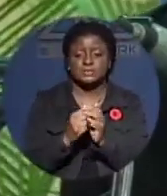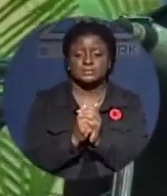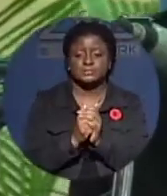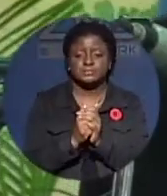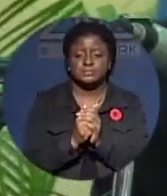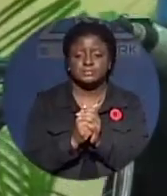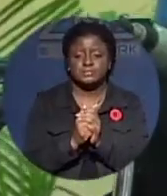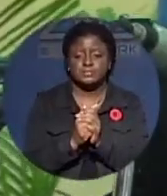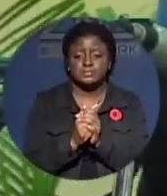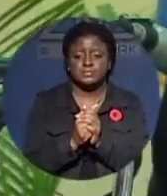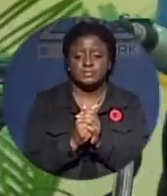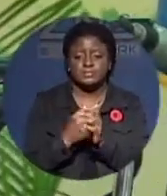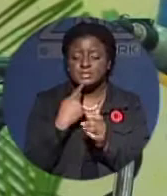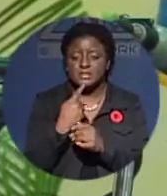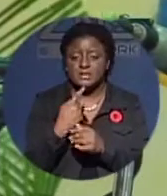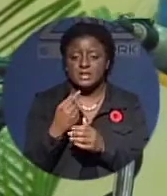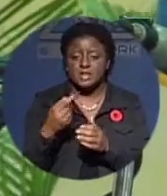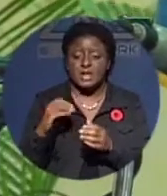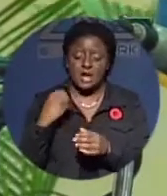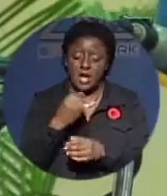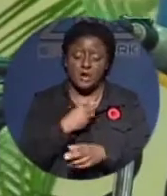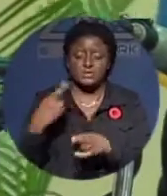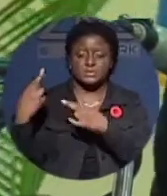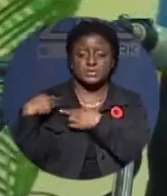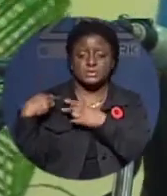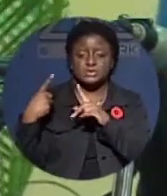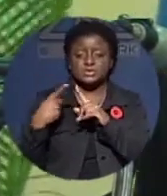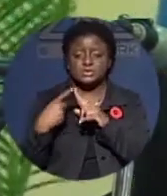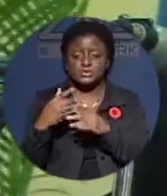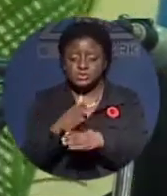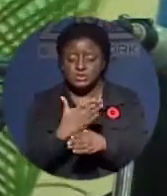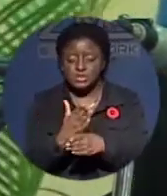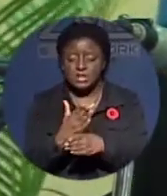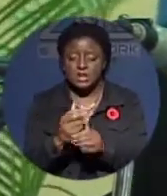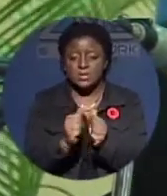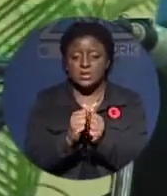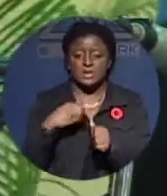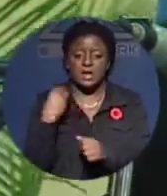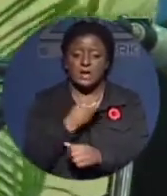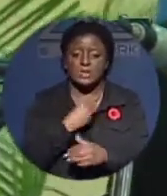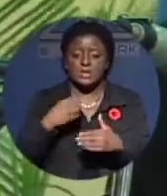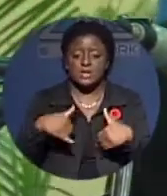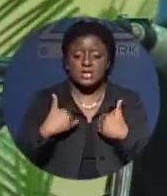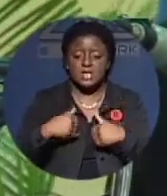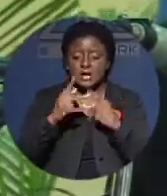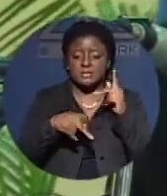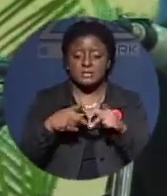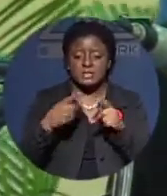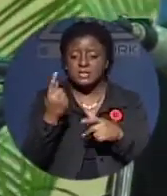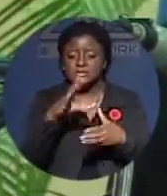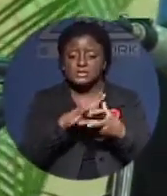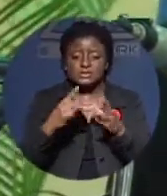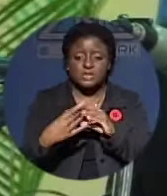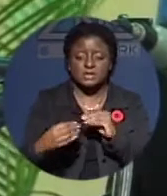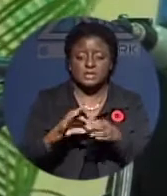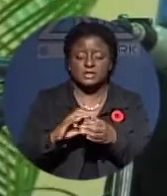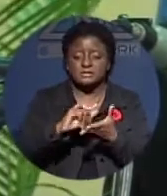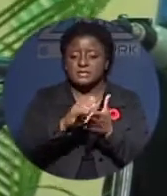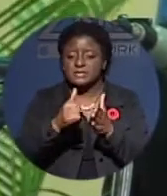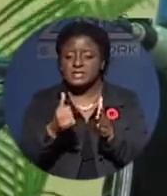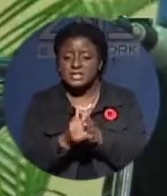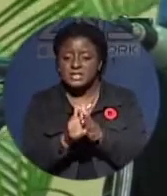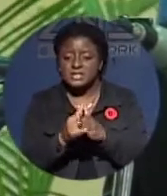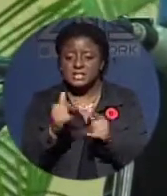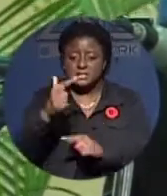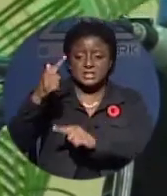is our responsibility to continue to share with our young people the stories of these legendary men and the